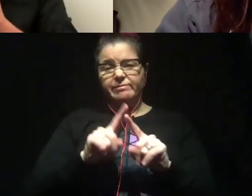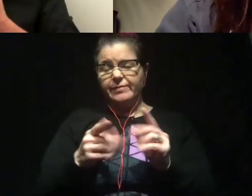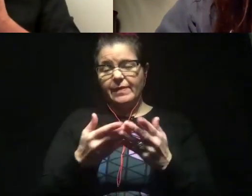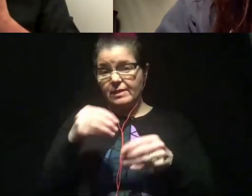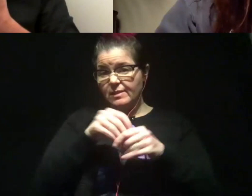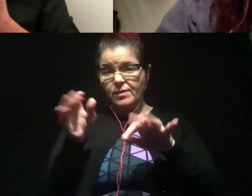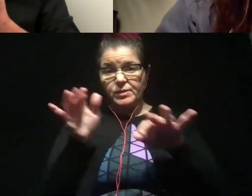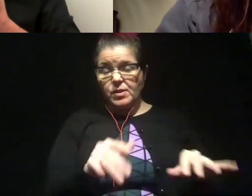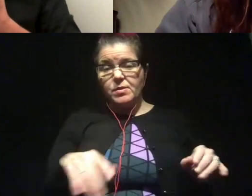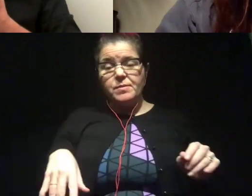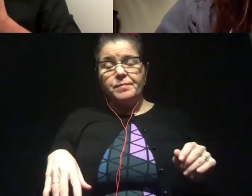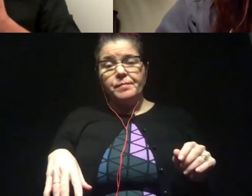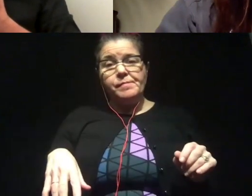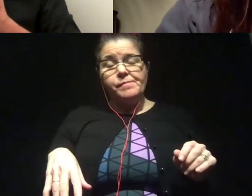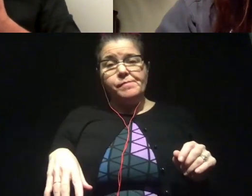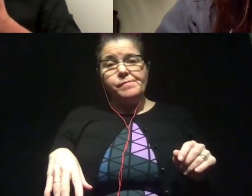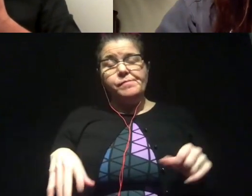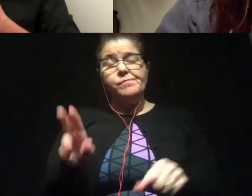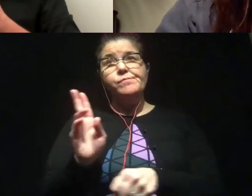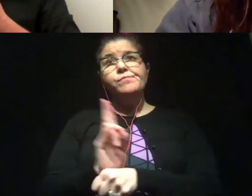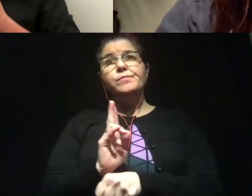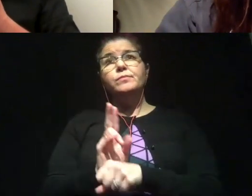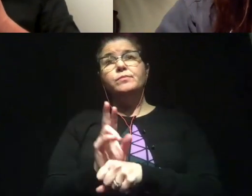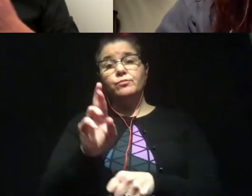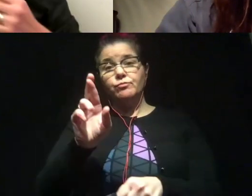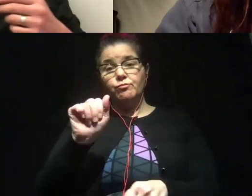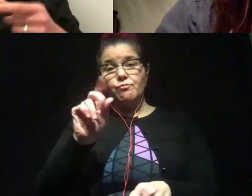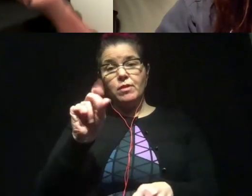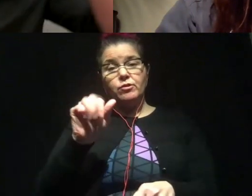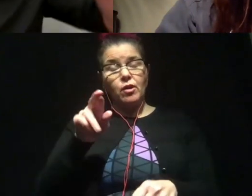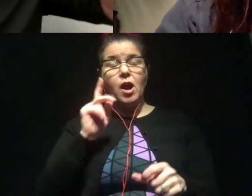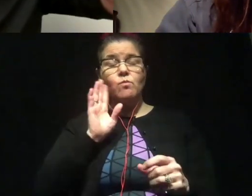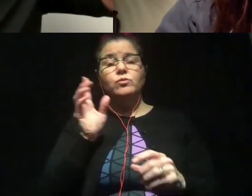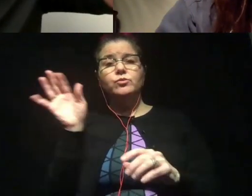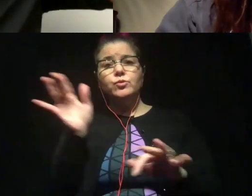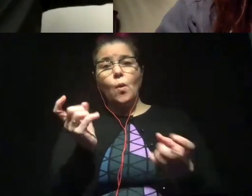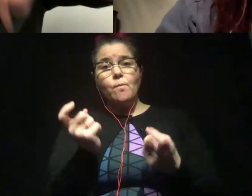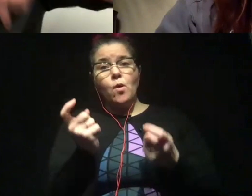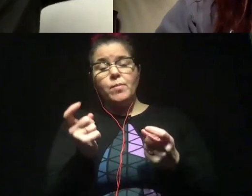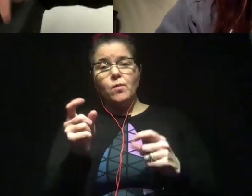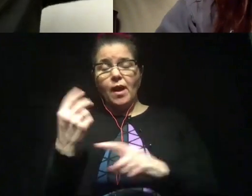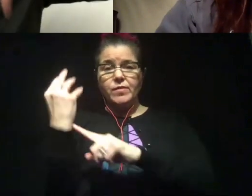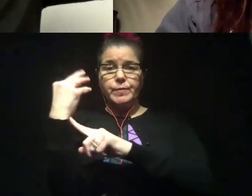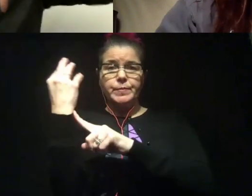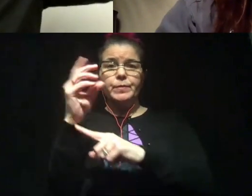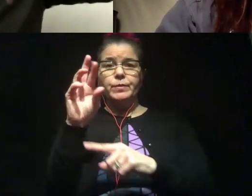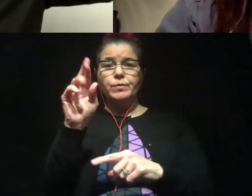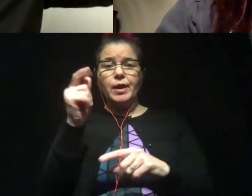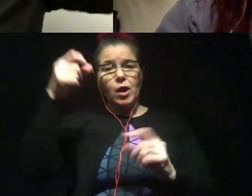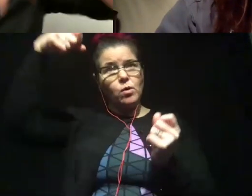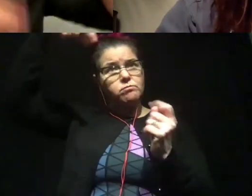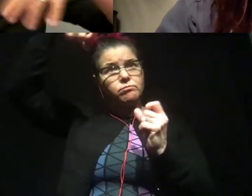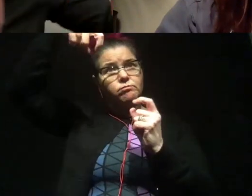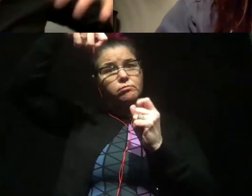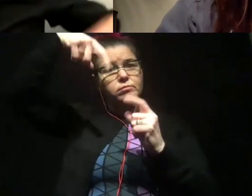snow. We use radar. I will drive a snowmobile and we'll have a little radar on the back that sends down little radar signals